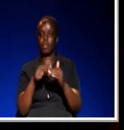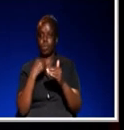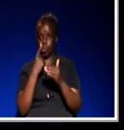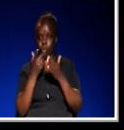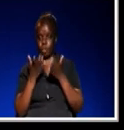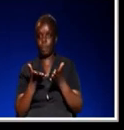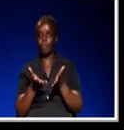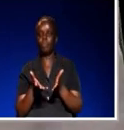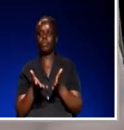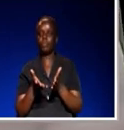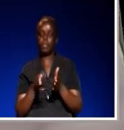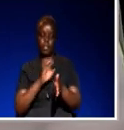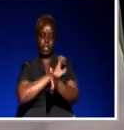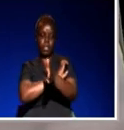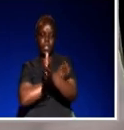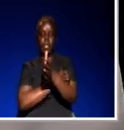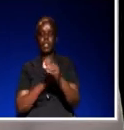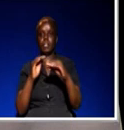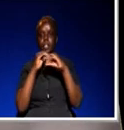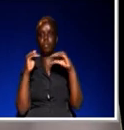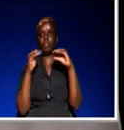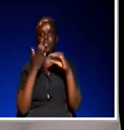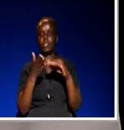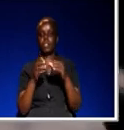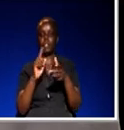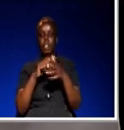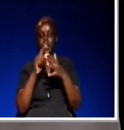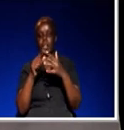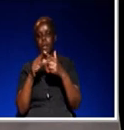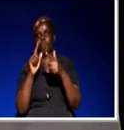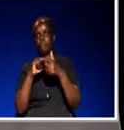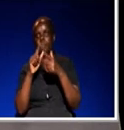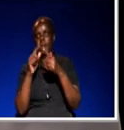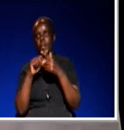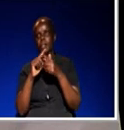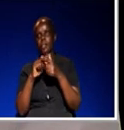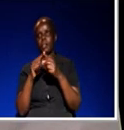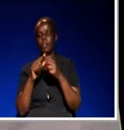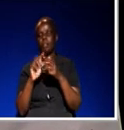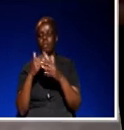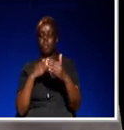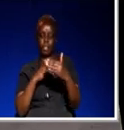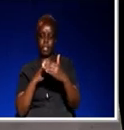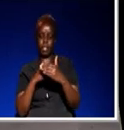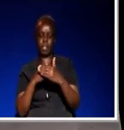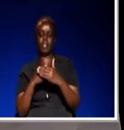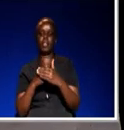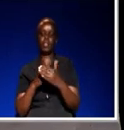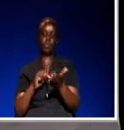now, the energy levels are numbered from the one nearest to the nucleus. So